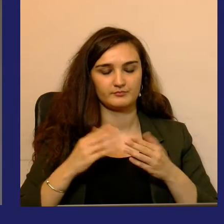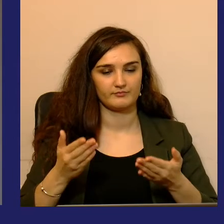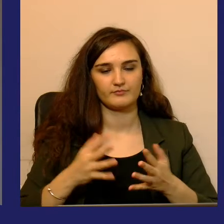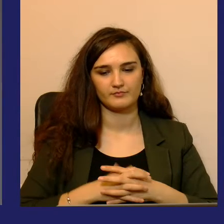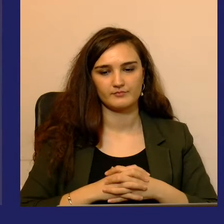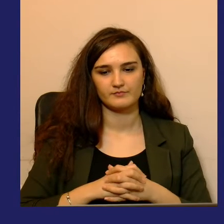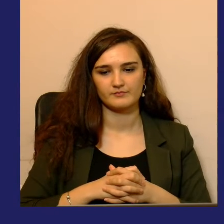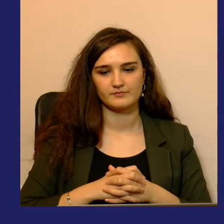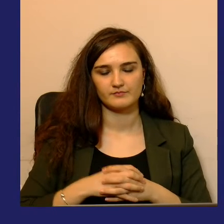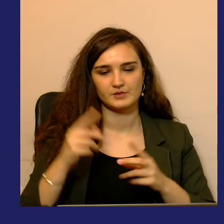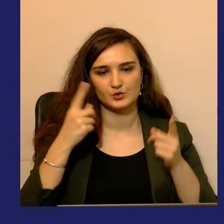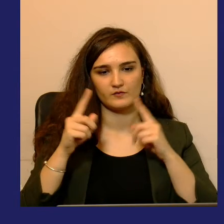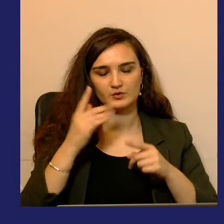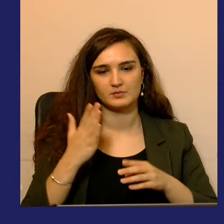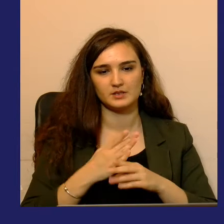exciting.